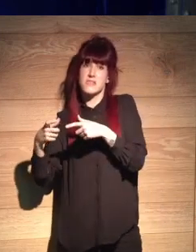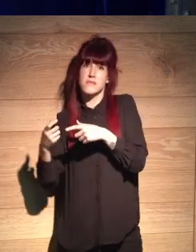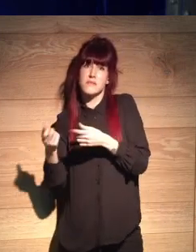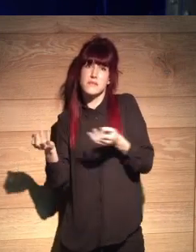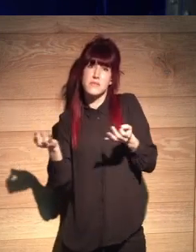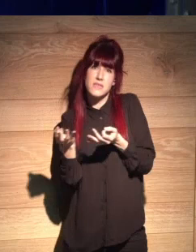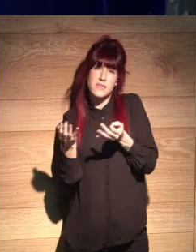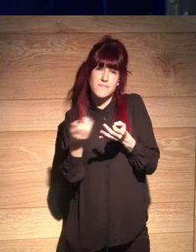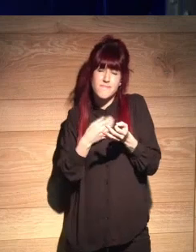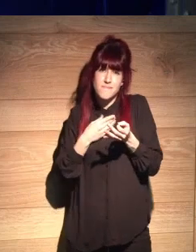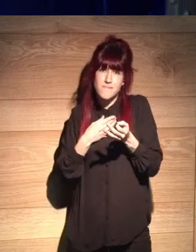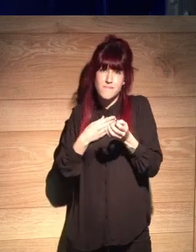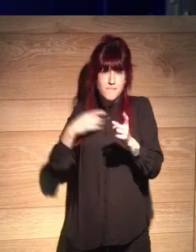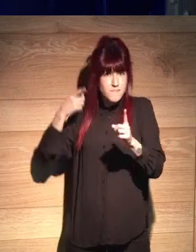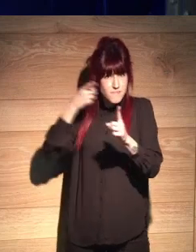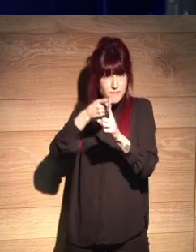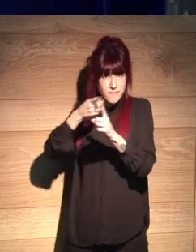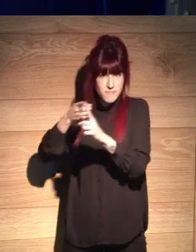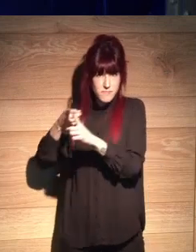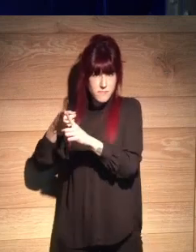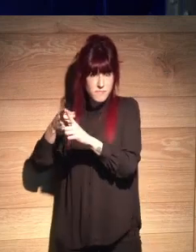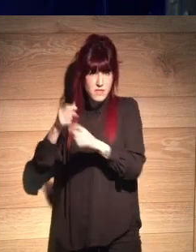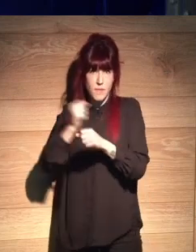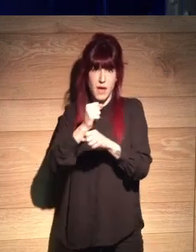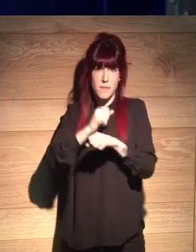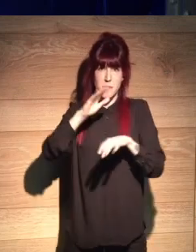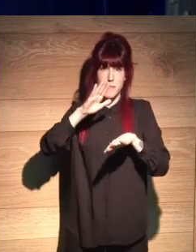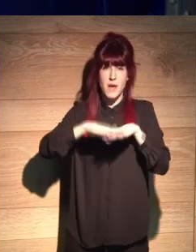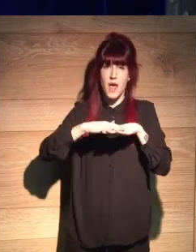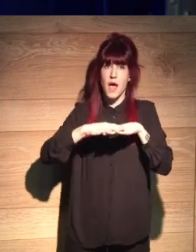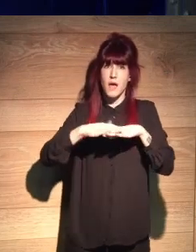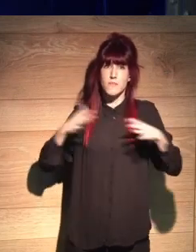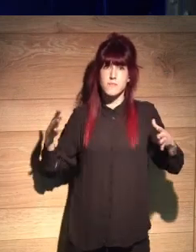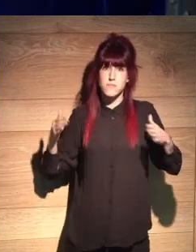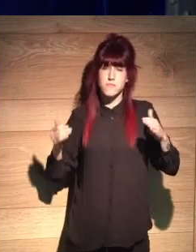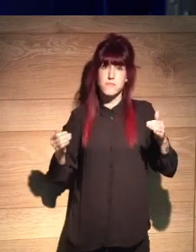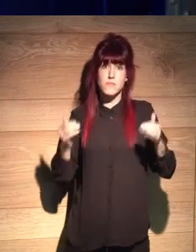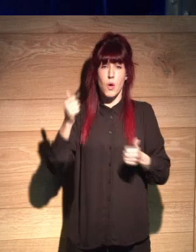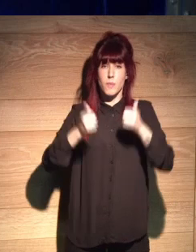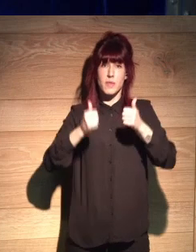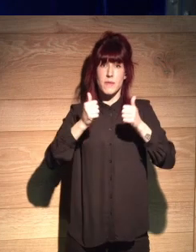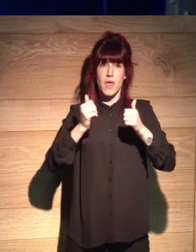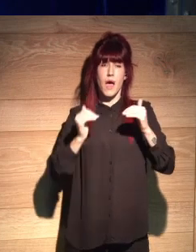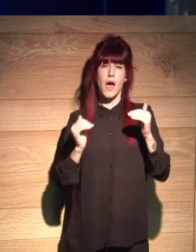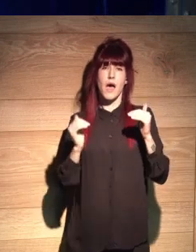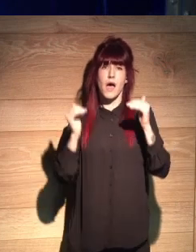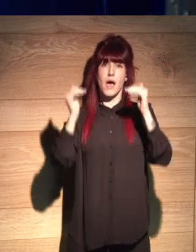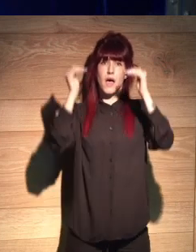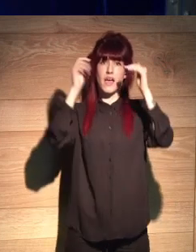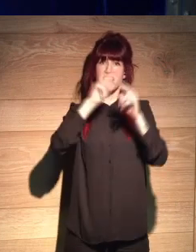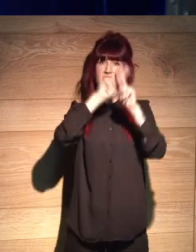Sweden should work with to increase international competitiveness and working with the